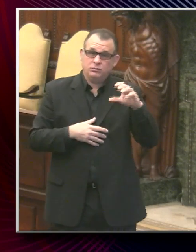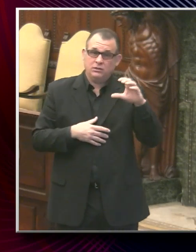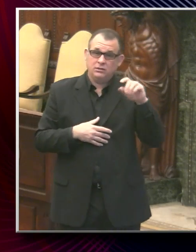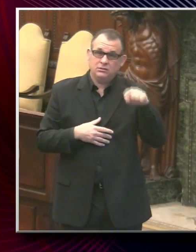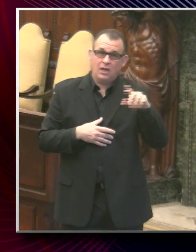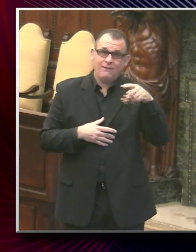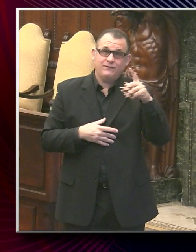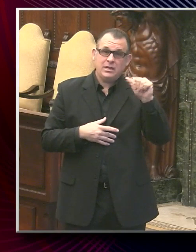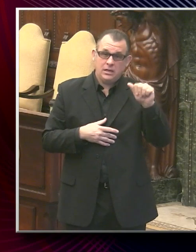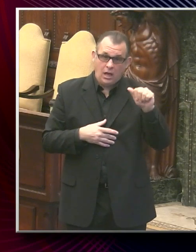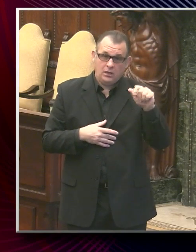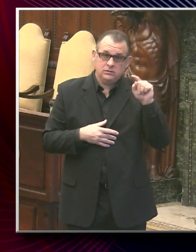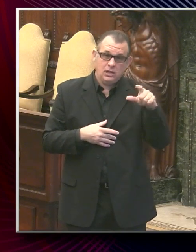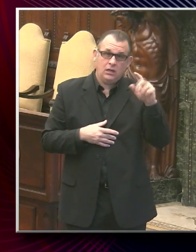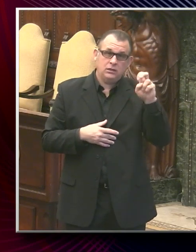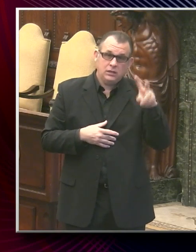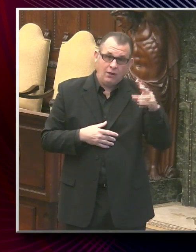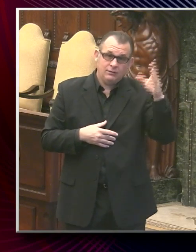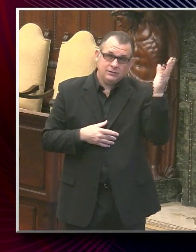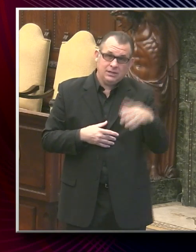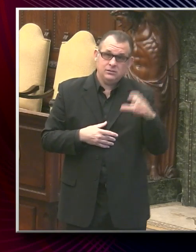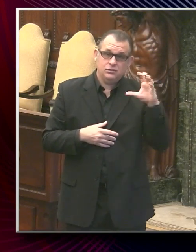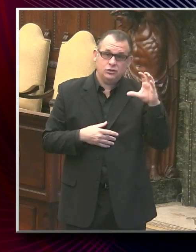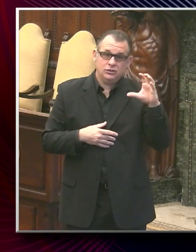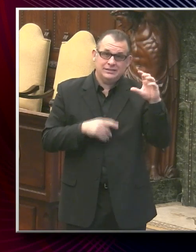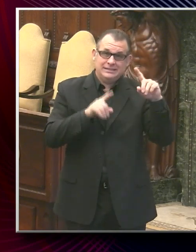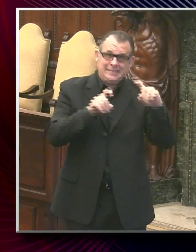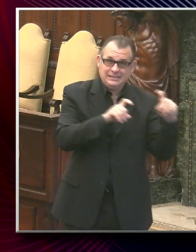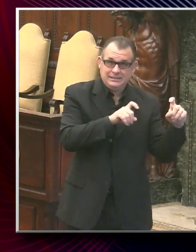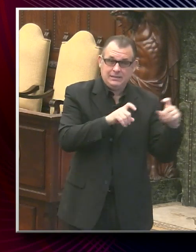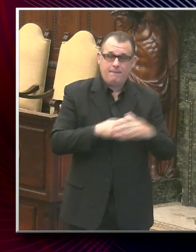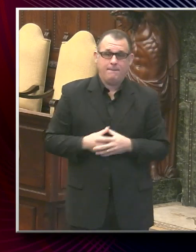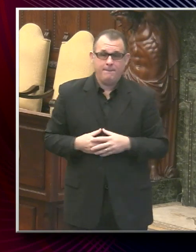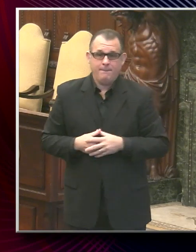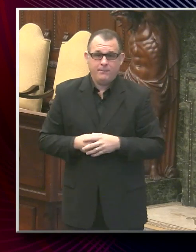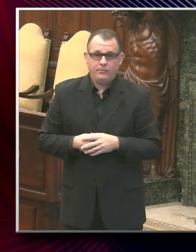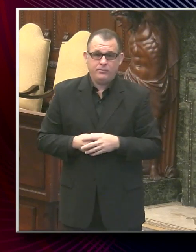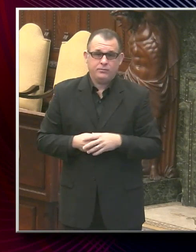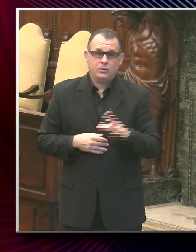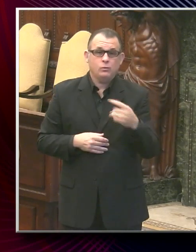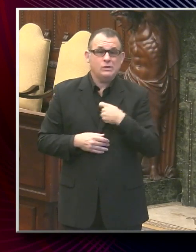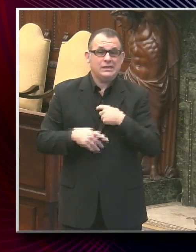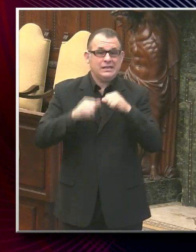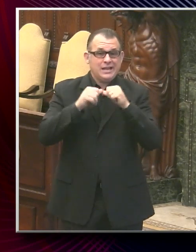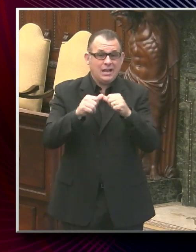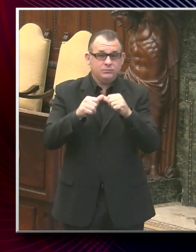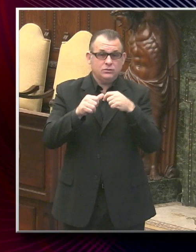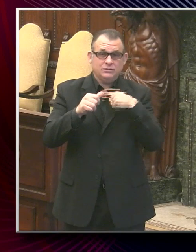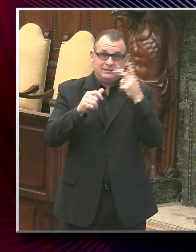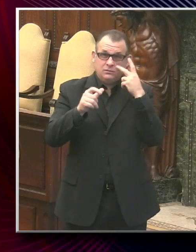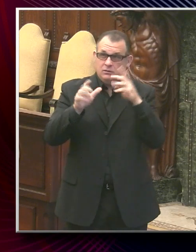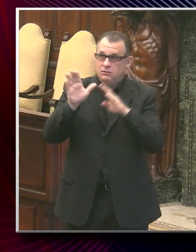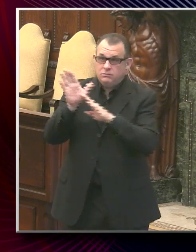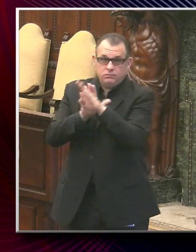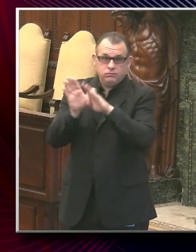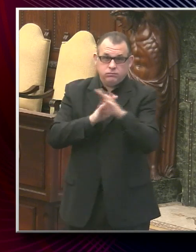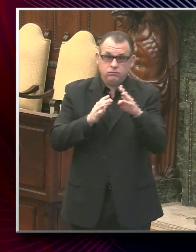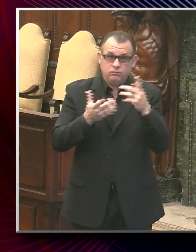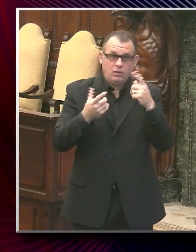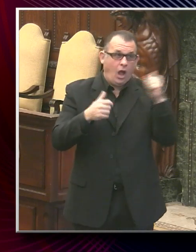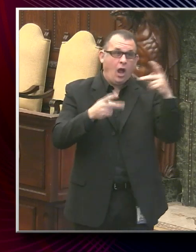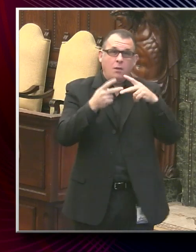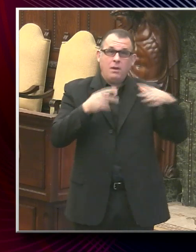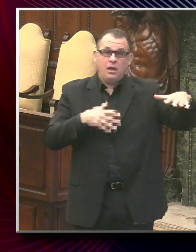www.phila.gov/testing. Now, as I said, there are other areas of the country that are continuing to see rapid growth of the epidemic. This is particularly true in Florida